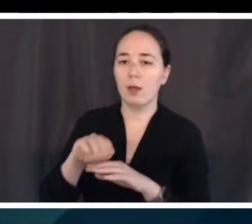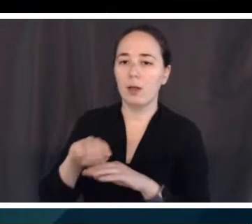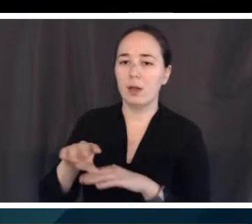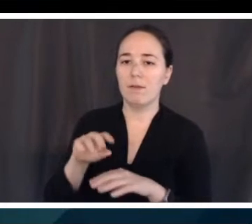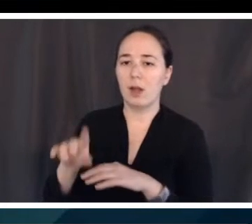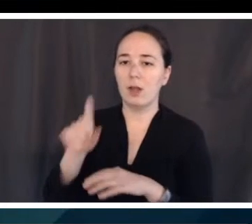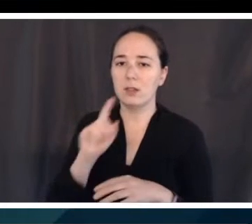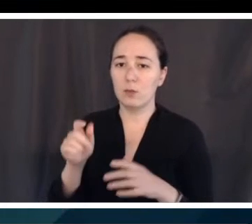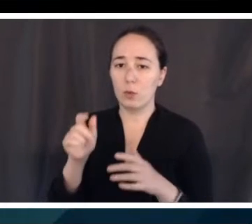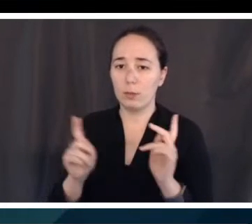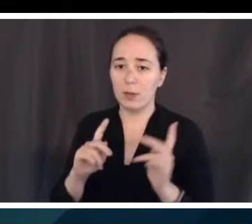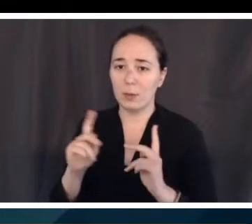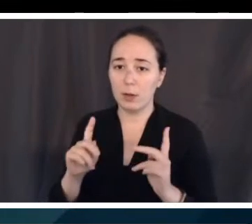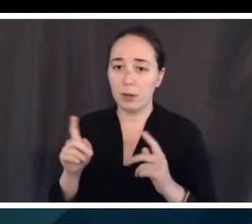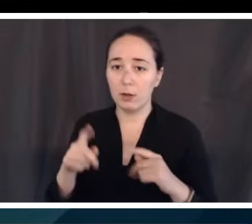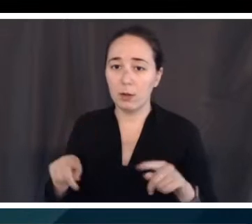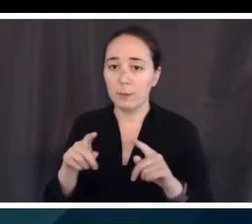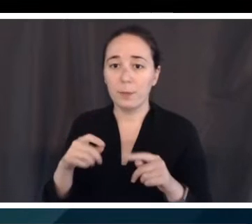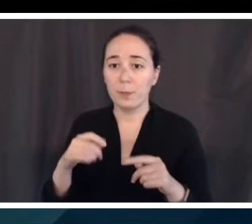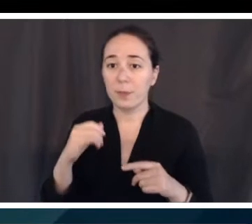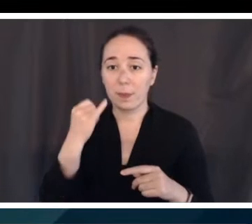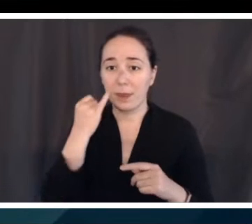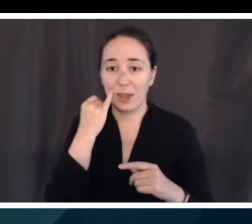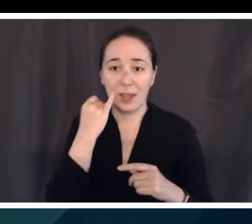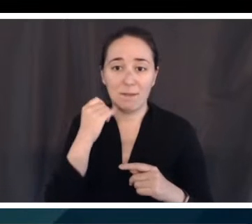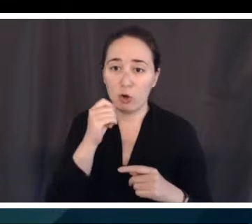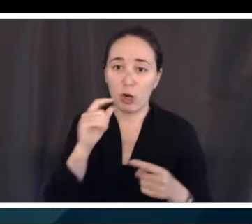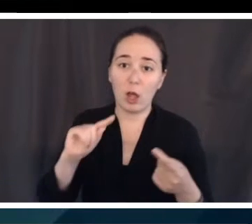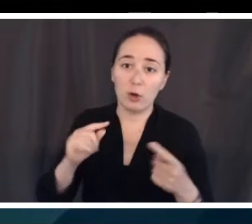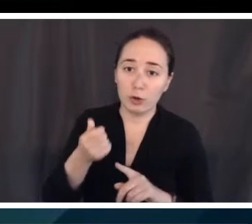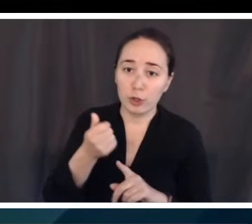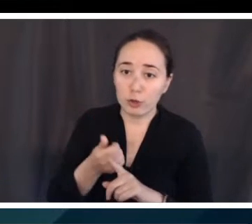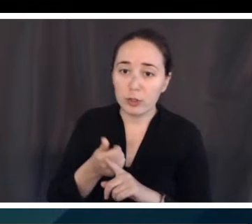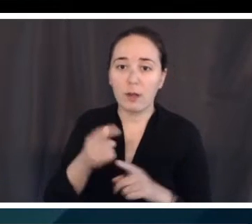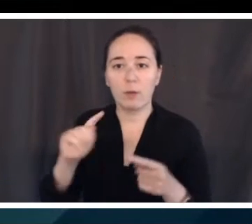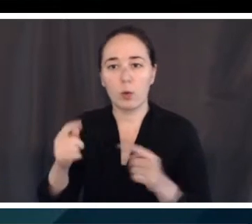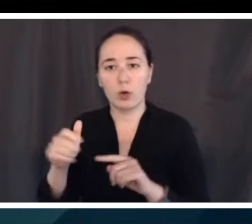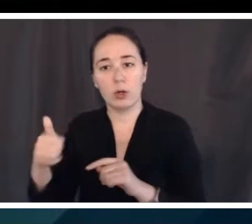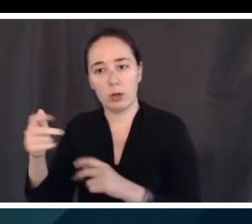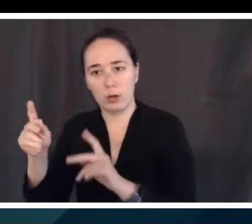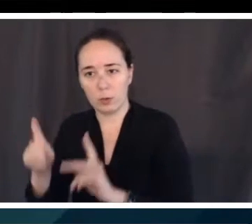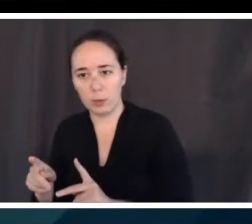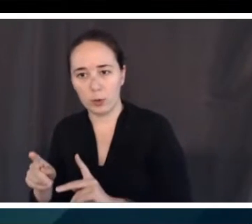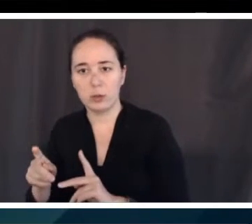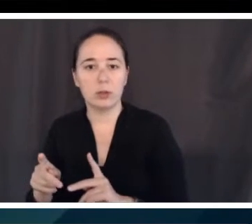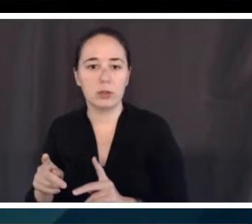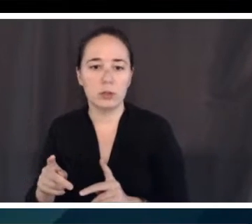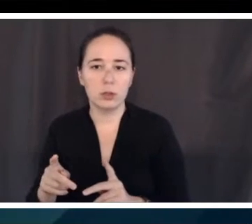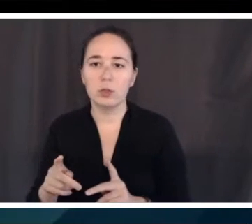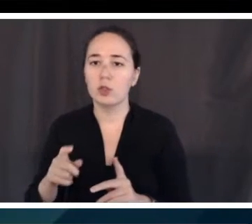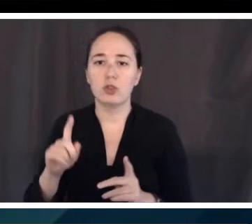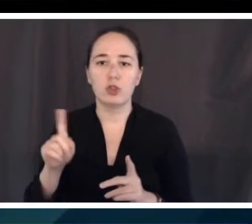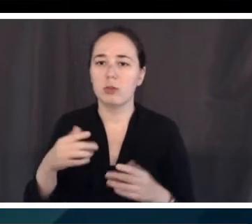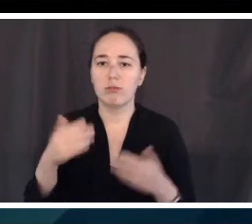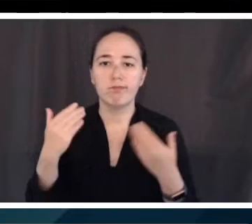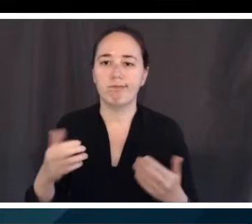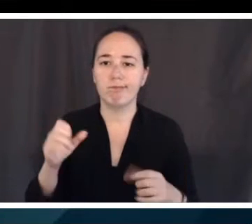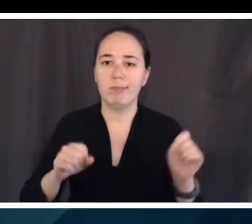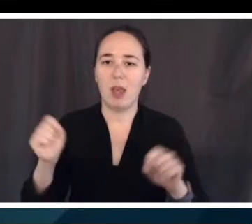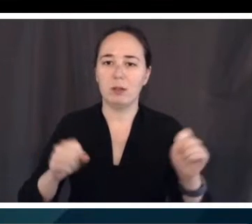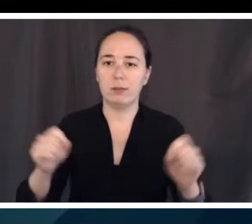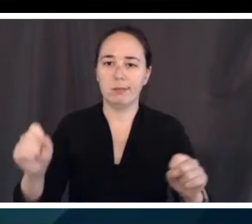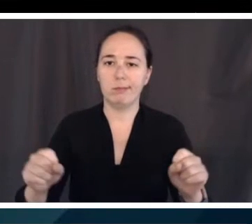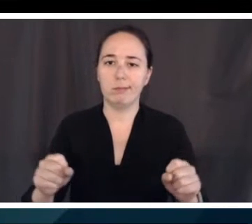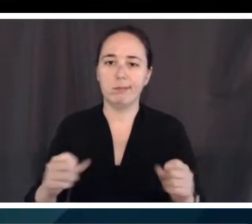say as long as you're not hurting yourself or somebody else, or say a lot of yes when you're young. If